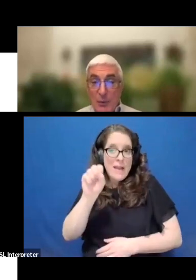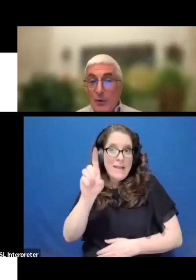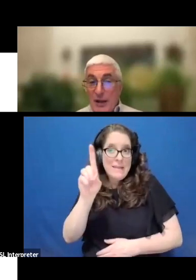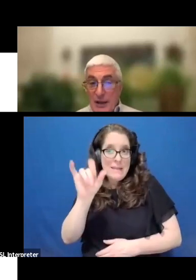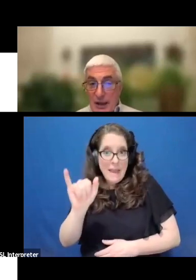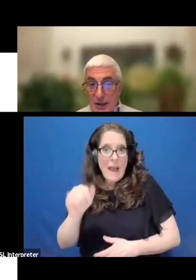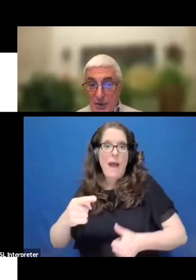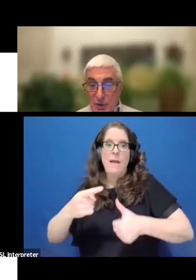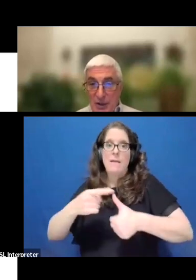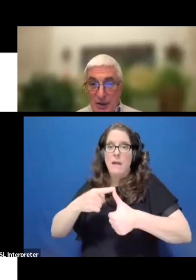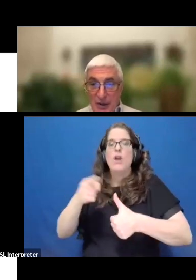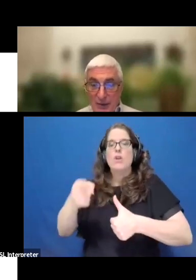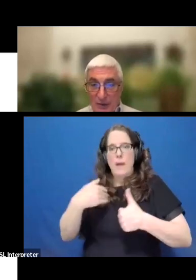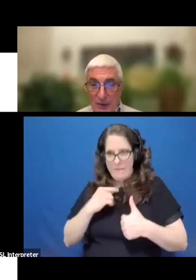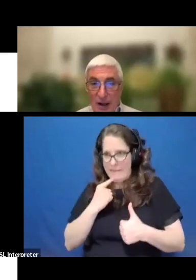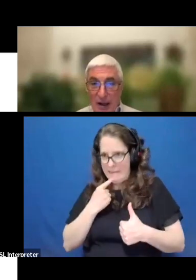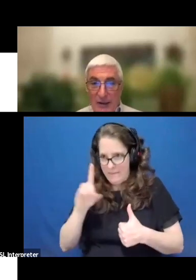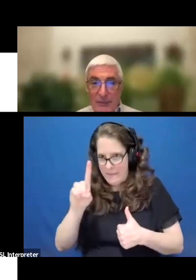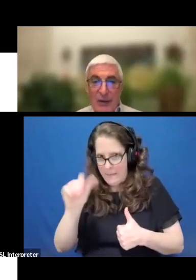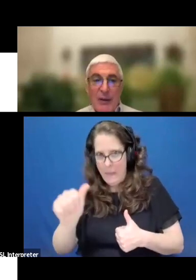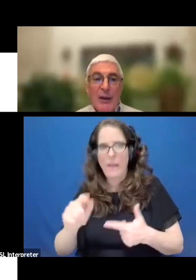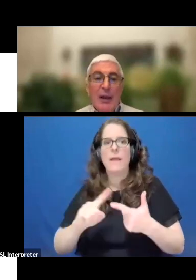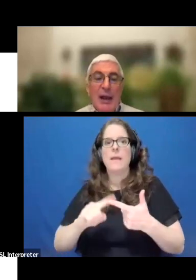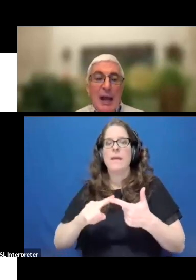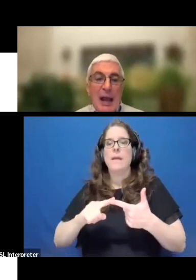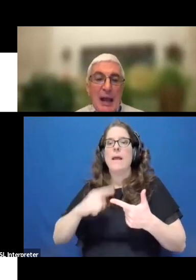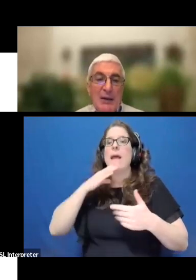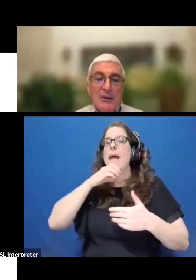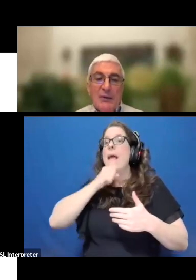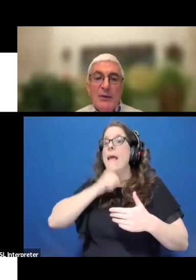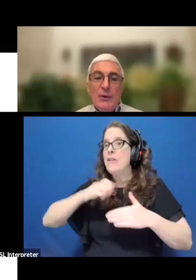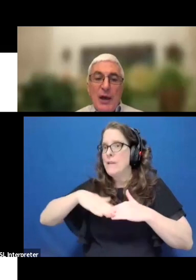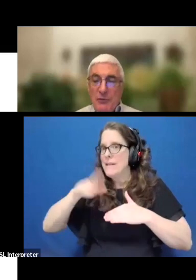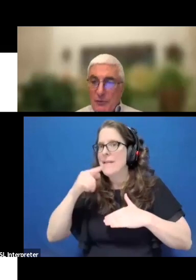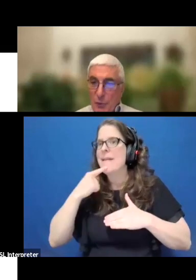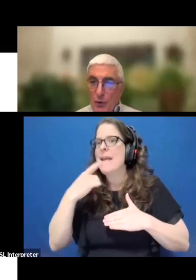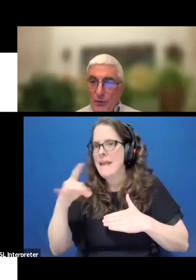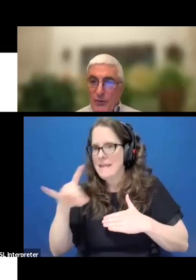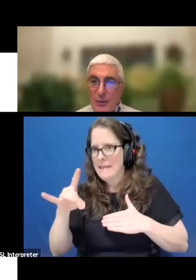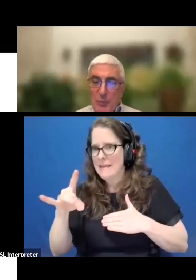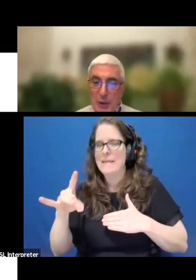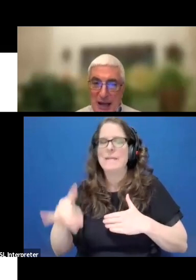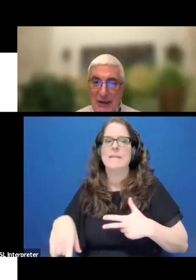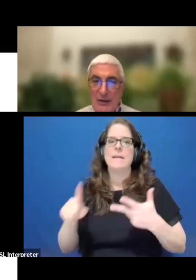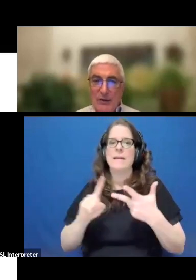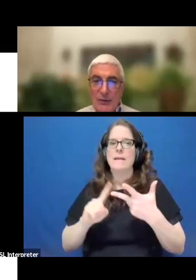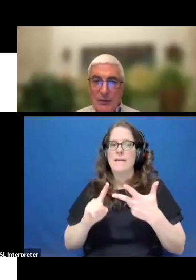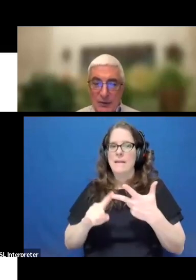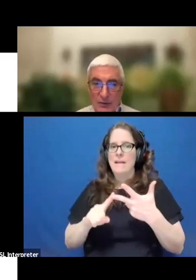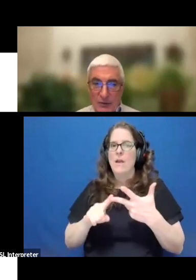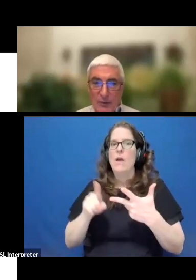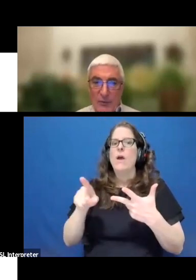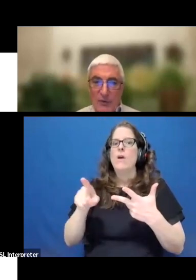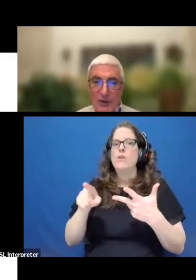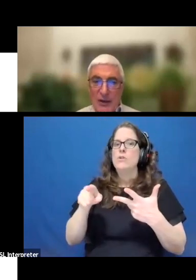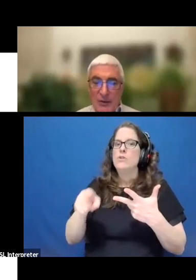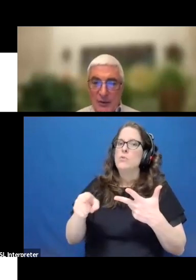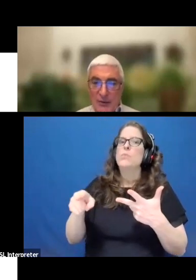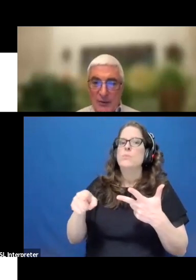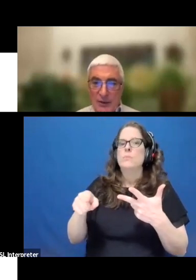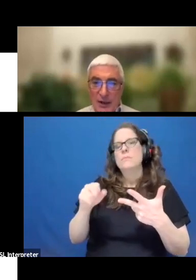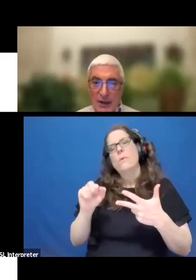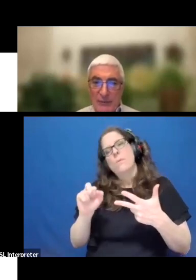child or any age and get SSI. And you have to have worked and paid into the system to